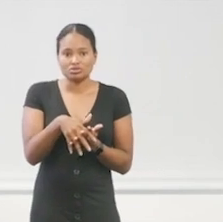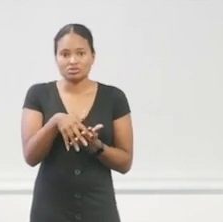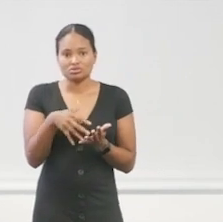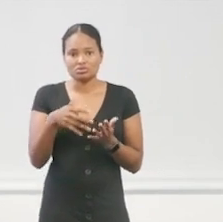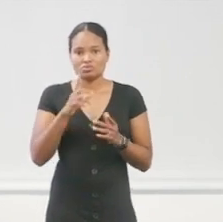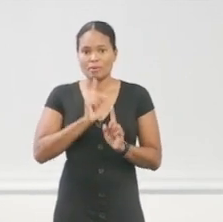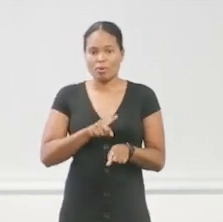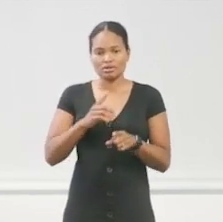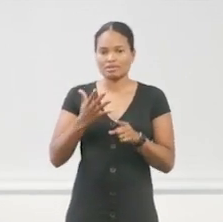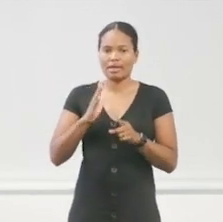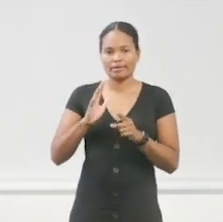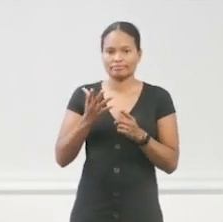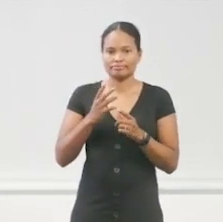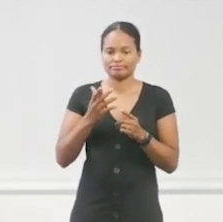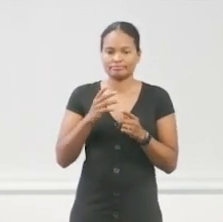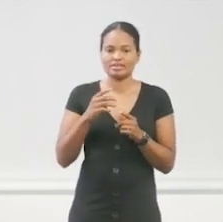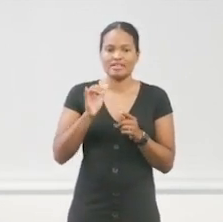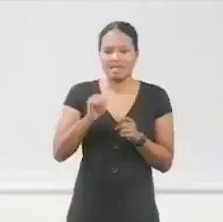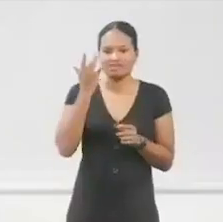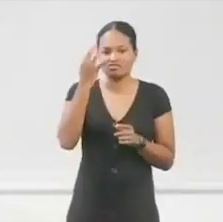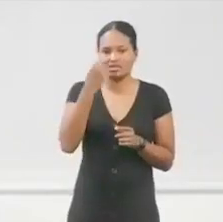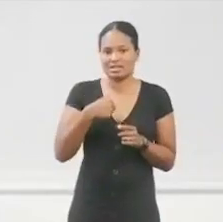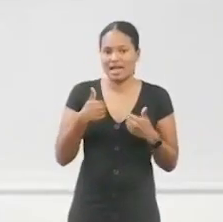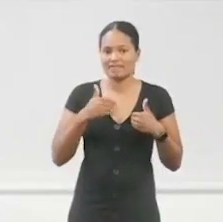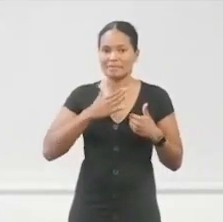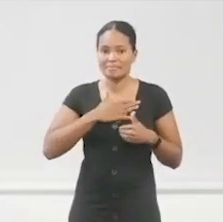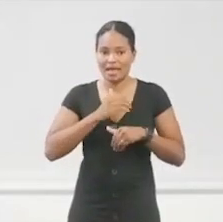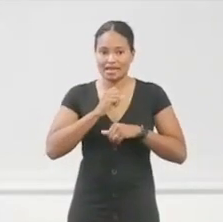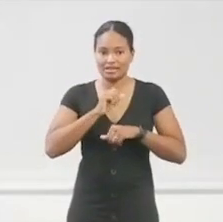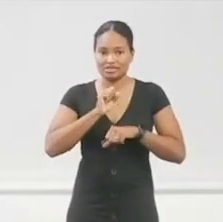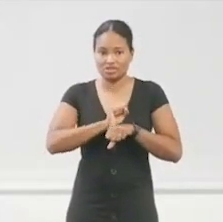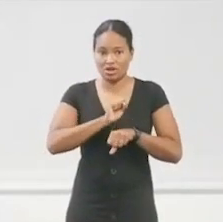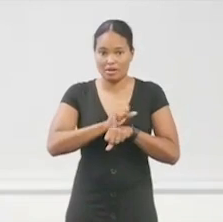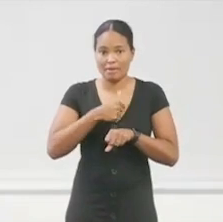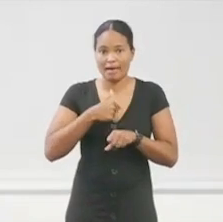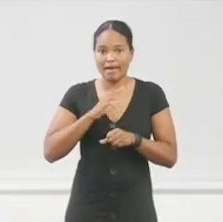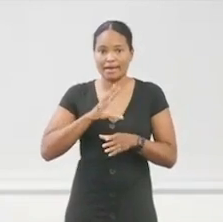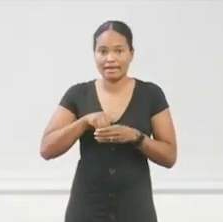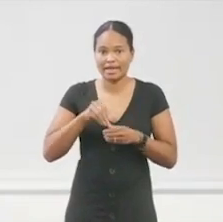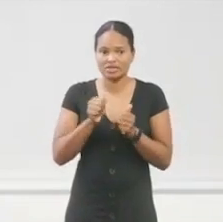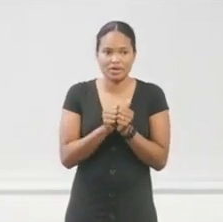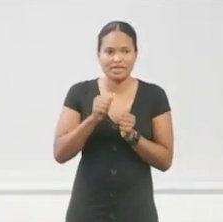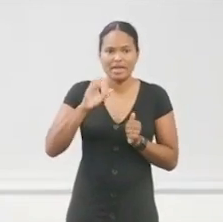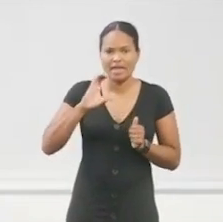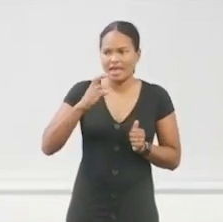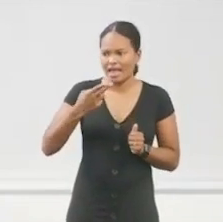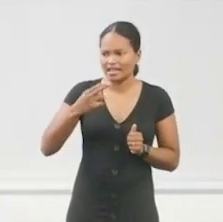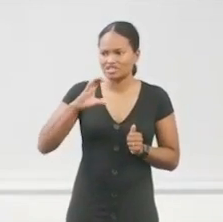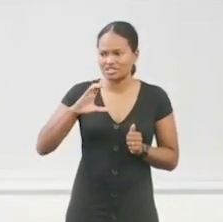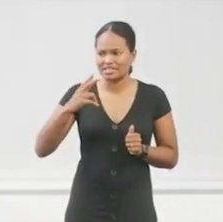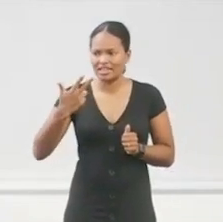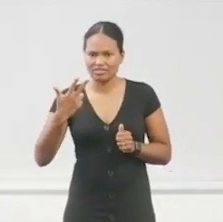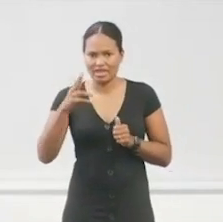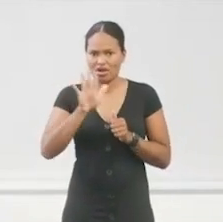for, right? So that's why I have my job is I engage with what we call HPH entities around the country. But we could